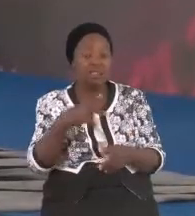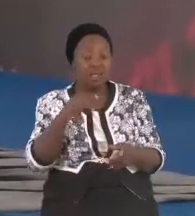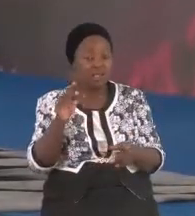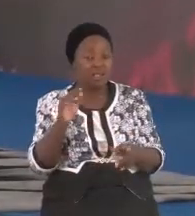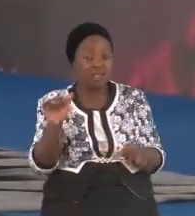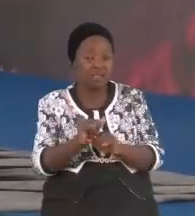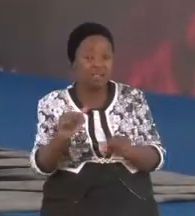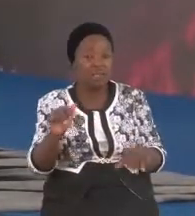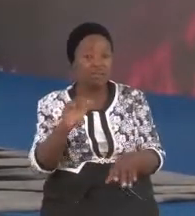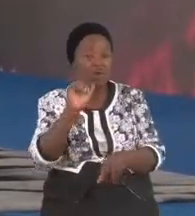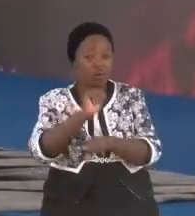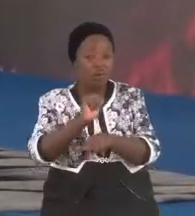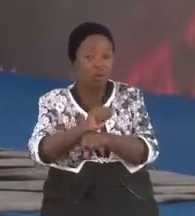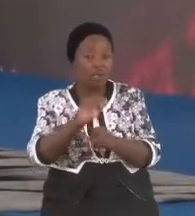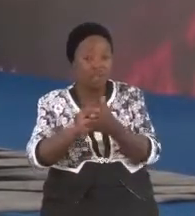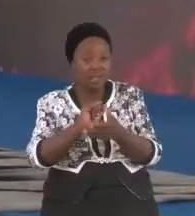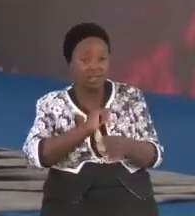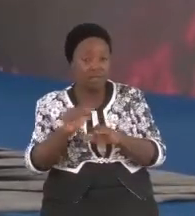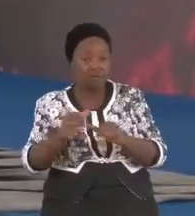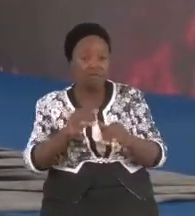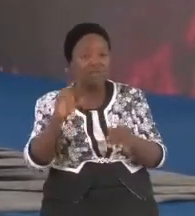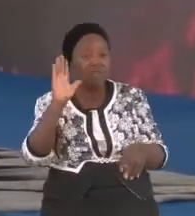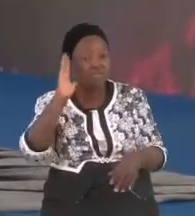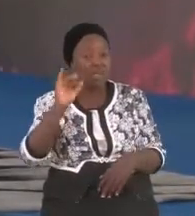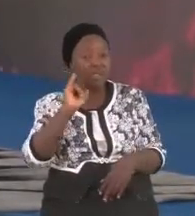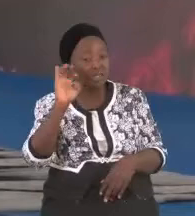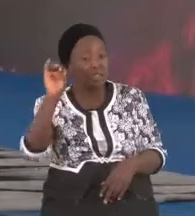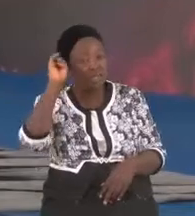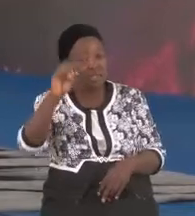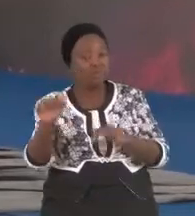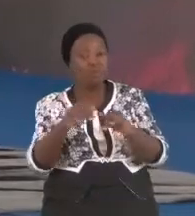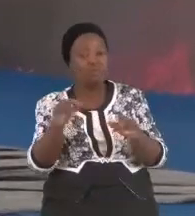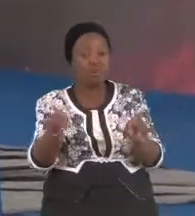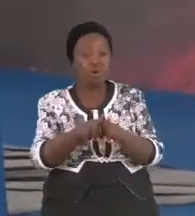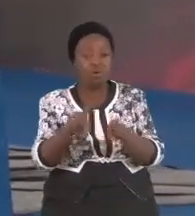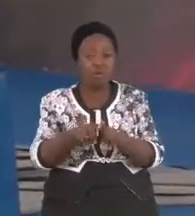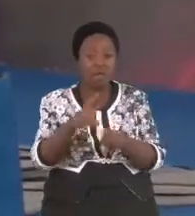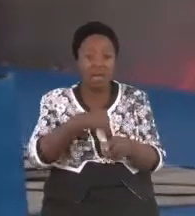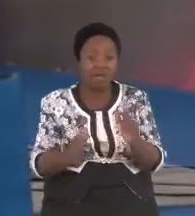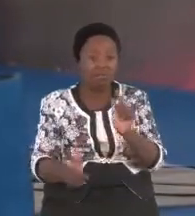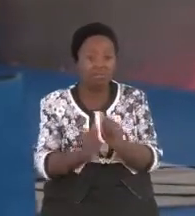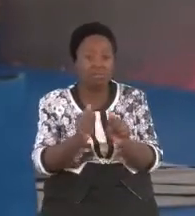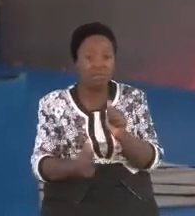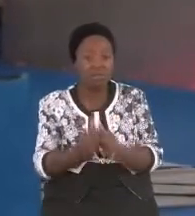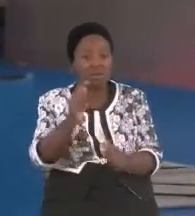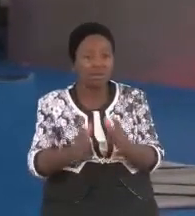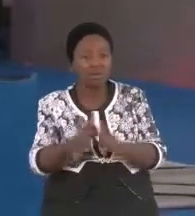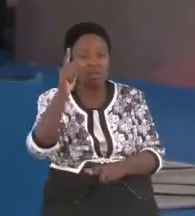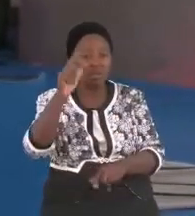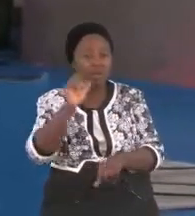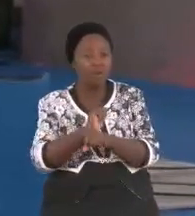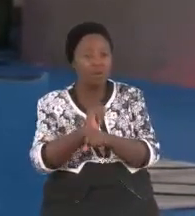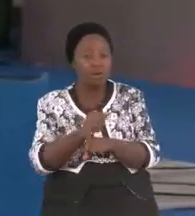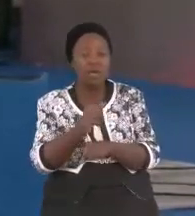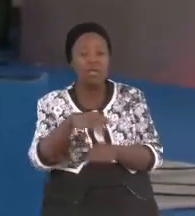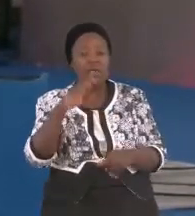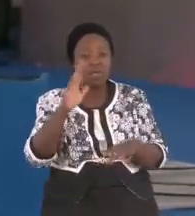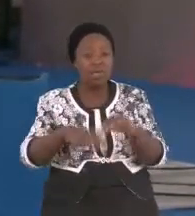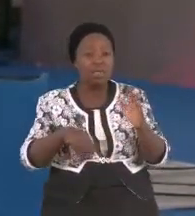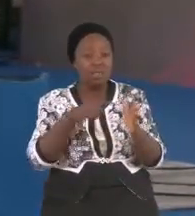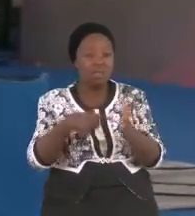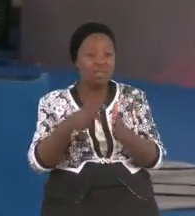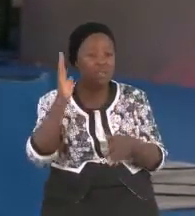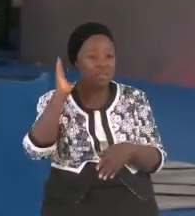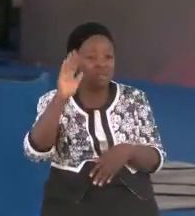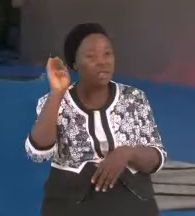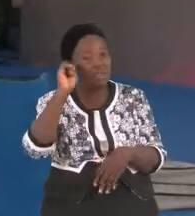he do also, and greater works than these shall he do, because I go